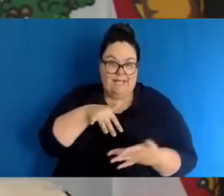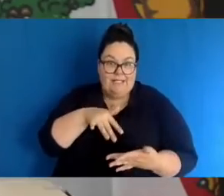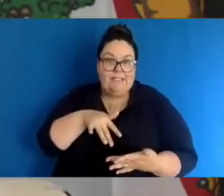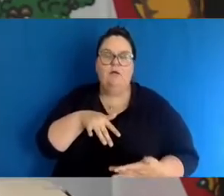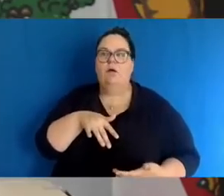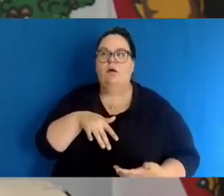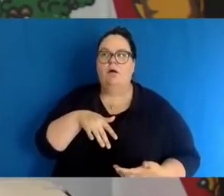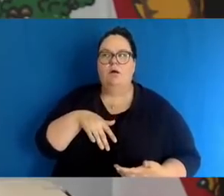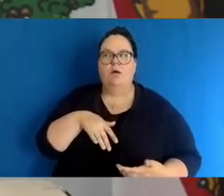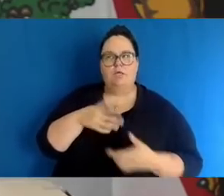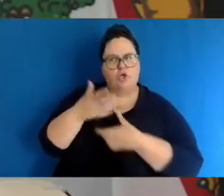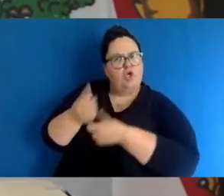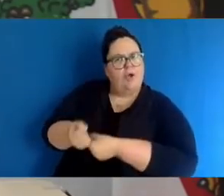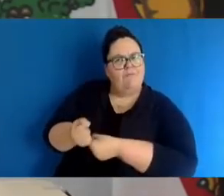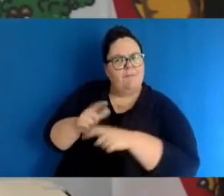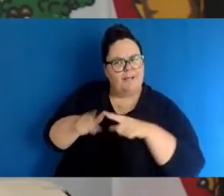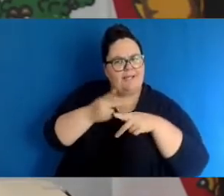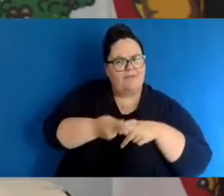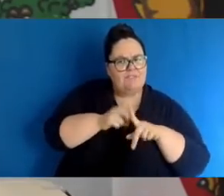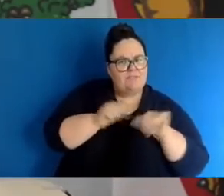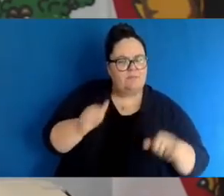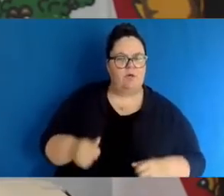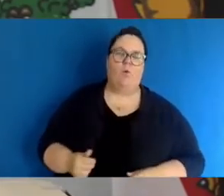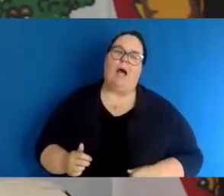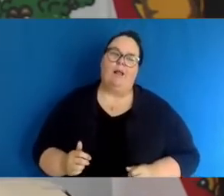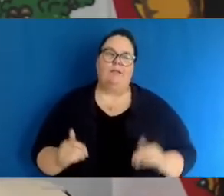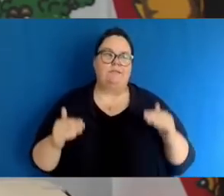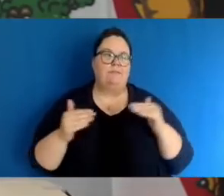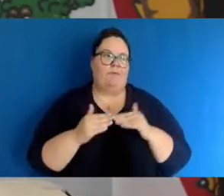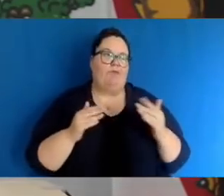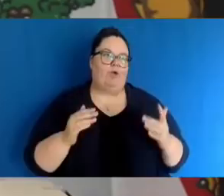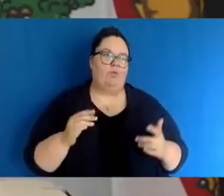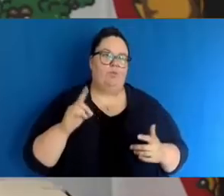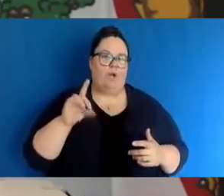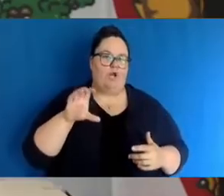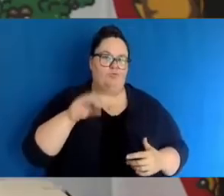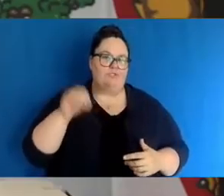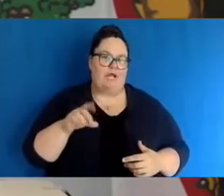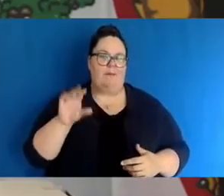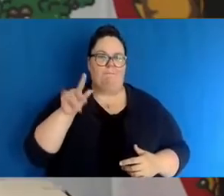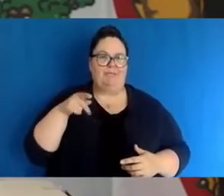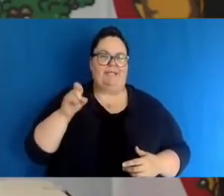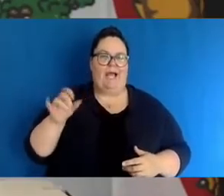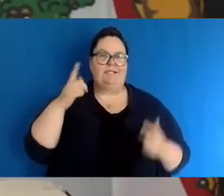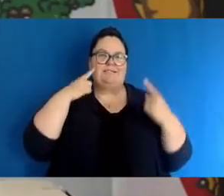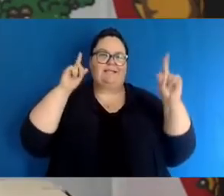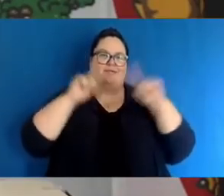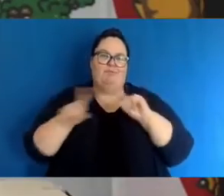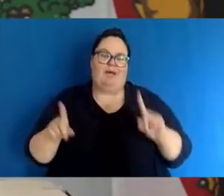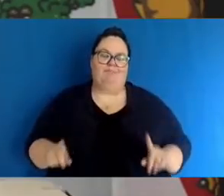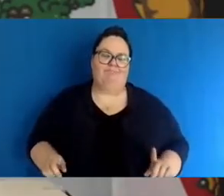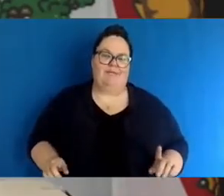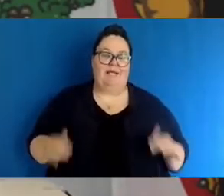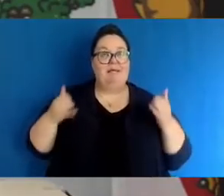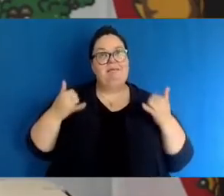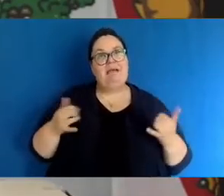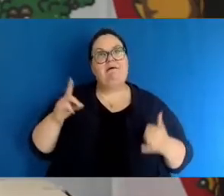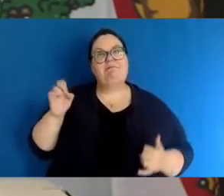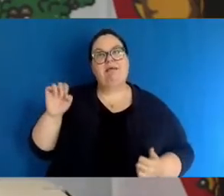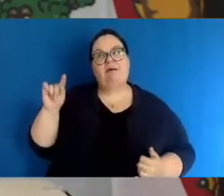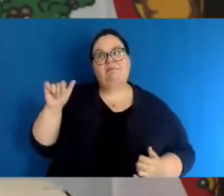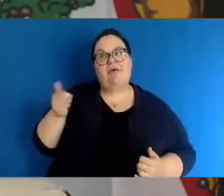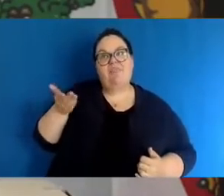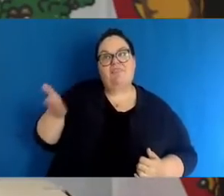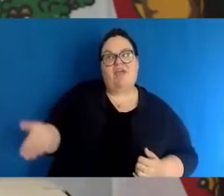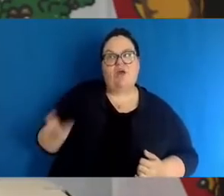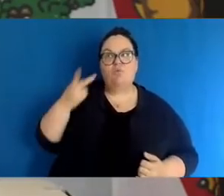steeped in caution. To be fair, he did say 100% how well PEI has done. He was just sort of saying now that Delta's there and seeing